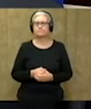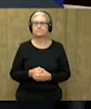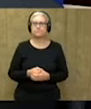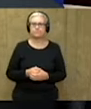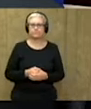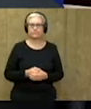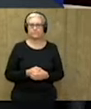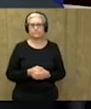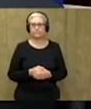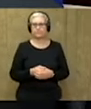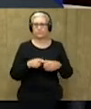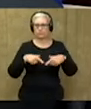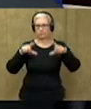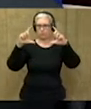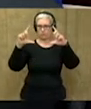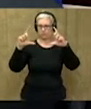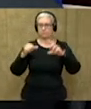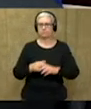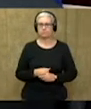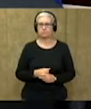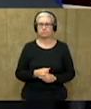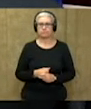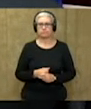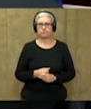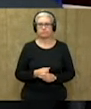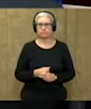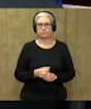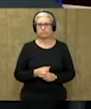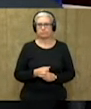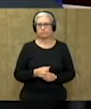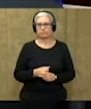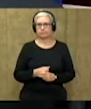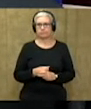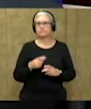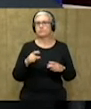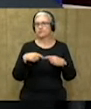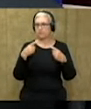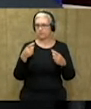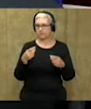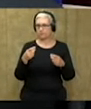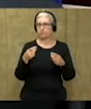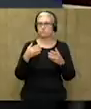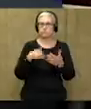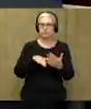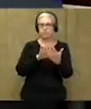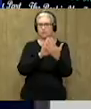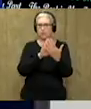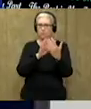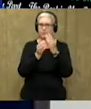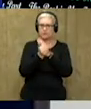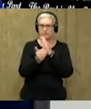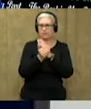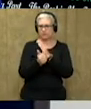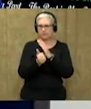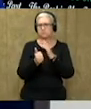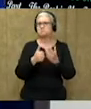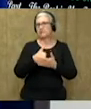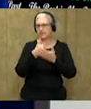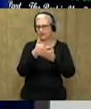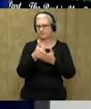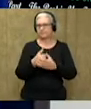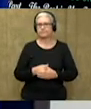at some slides today and kind of, again, give you guys some coping skills that might help in this